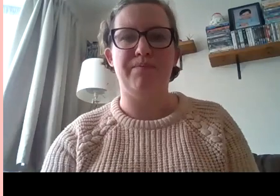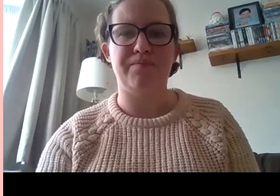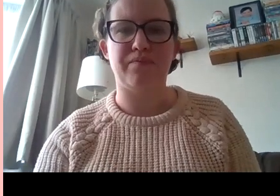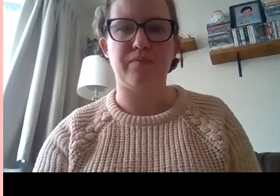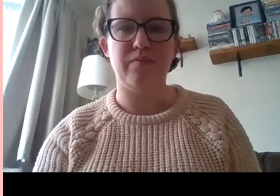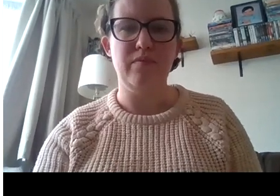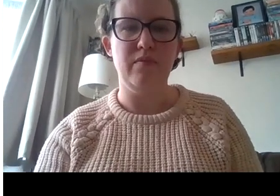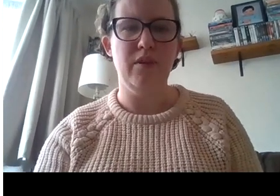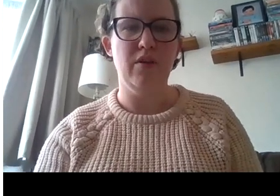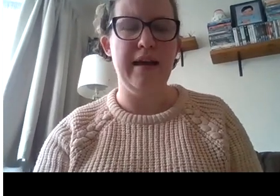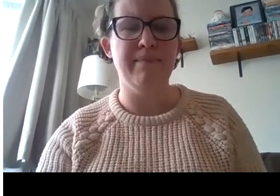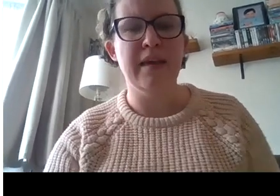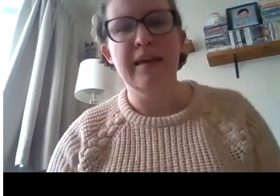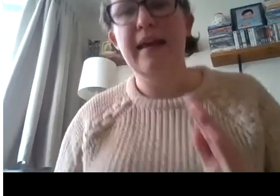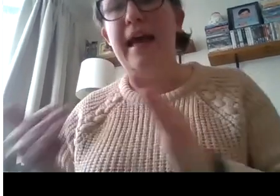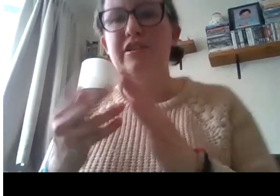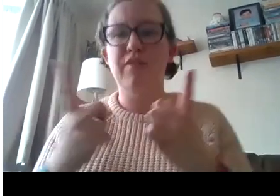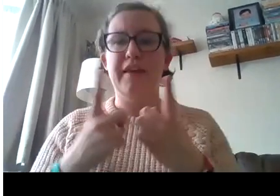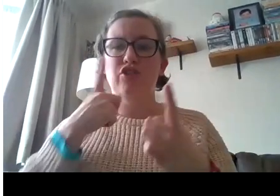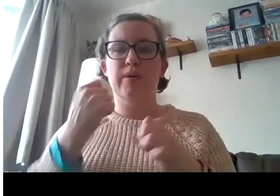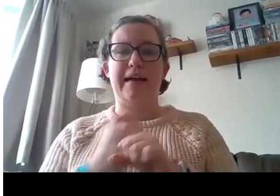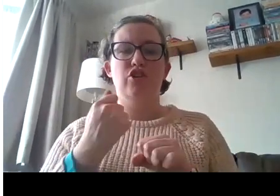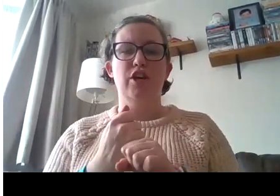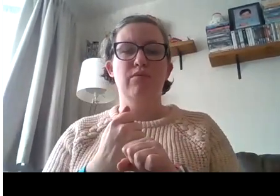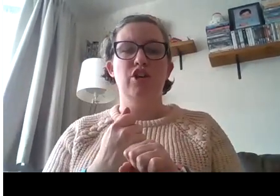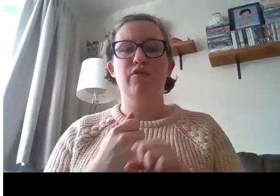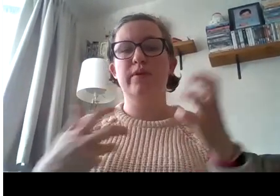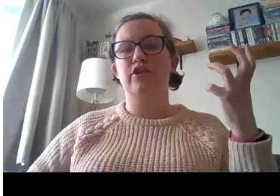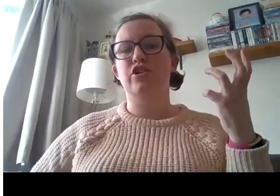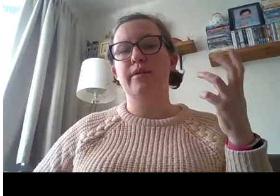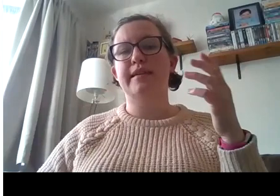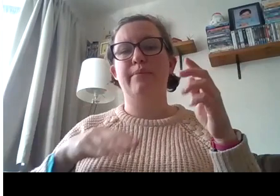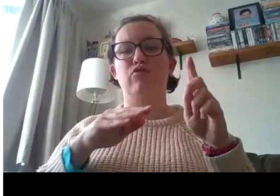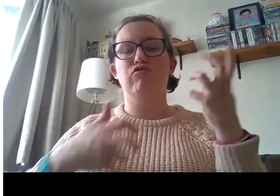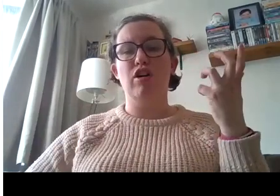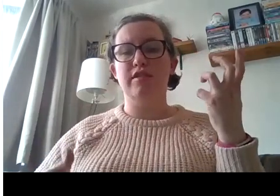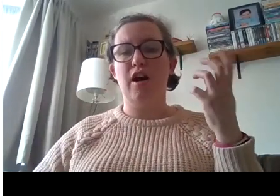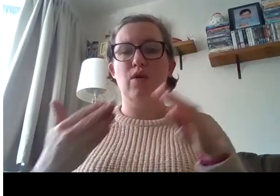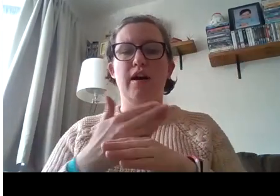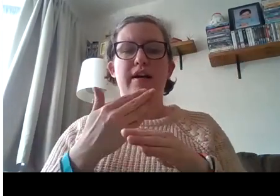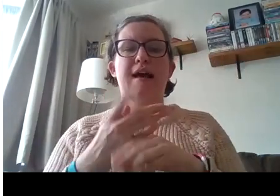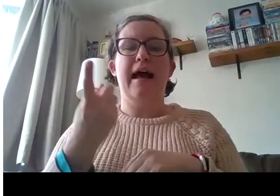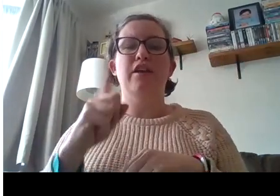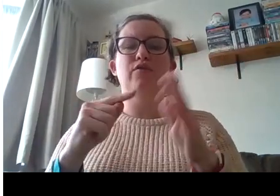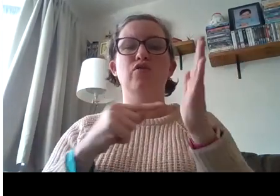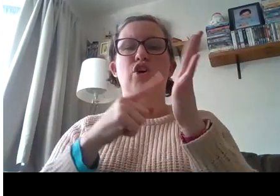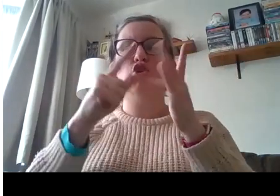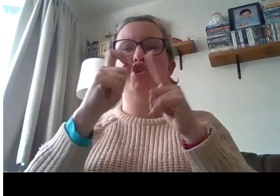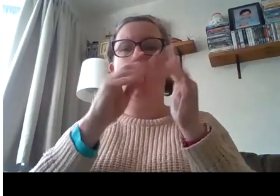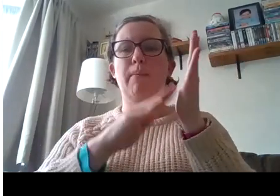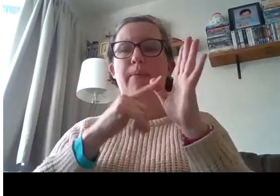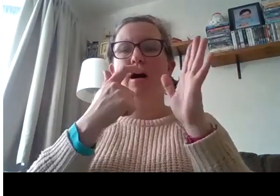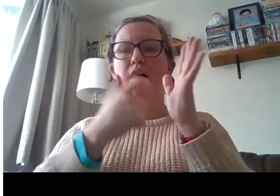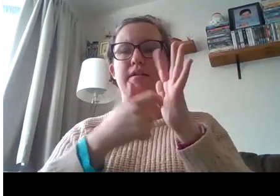together, okay? Extra things you can do, you've always got your times table rockstar work, and then you've also